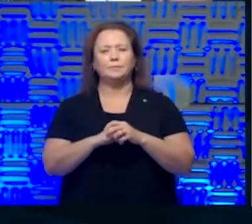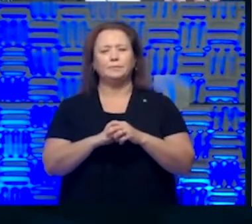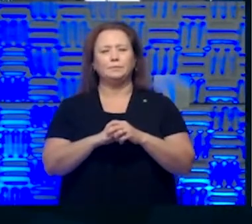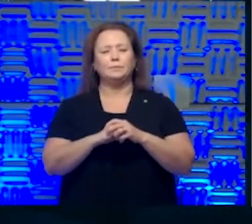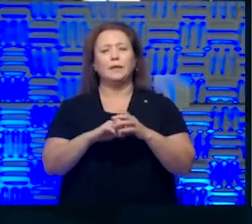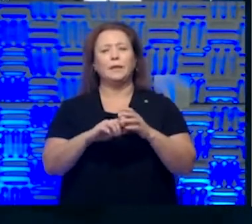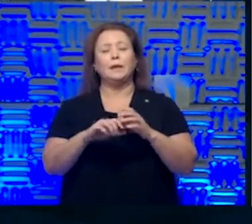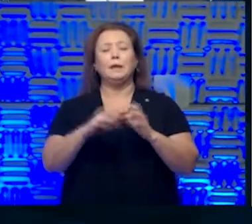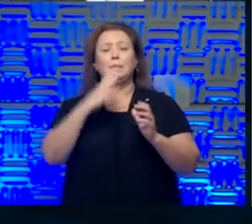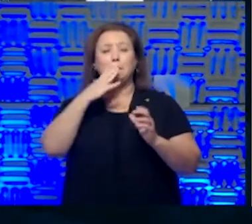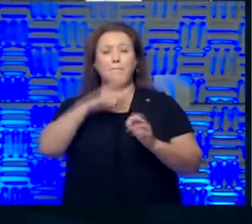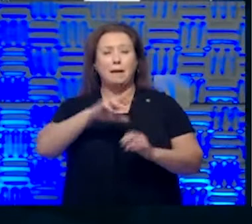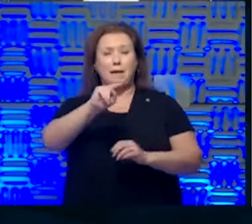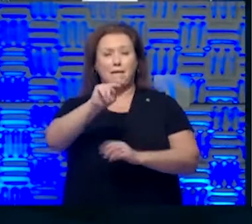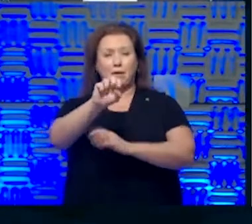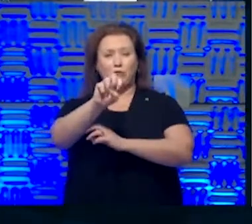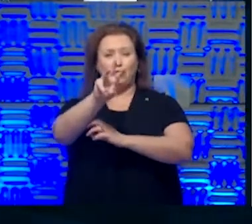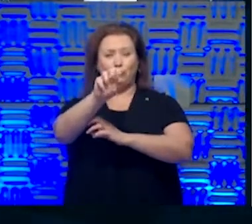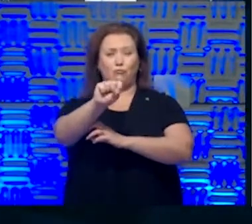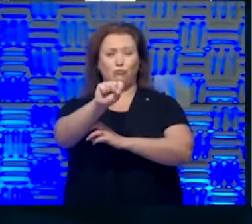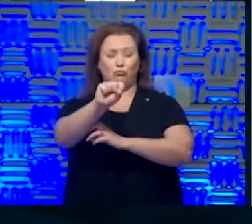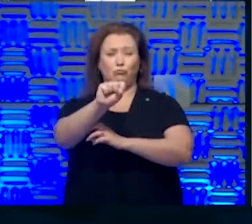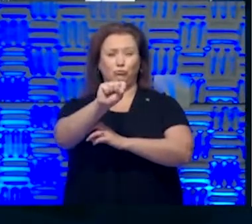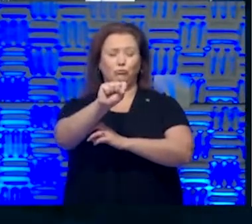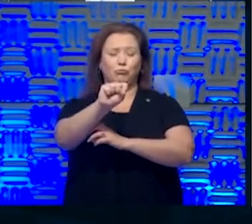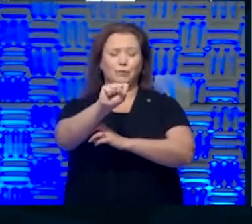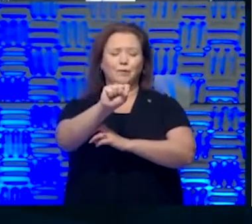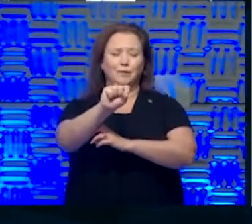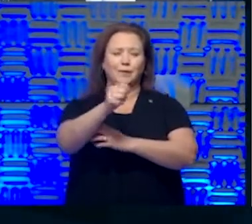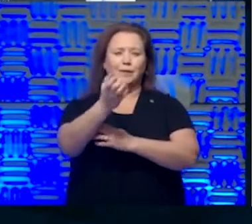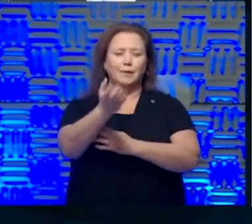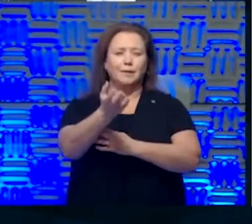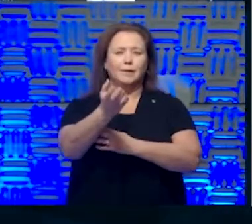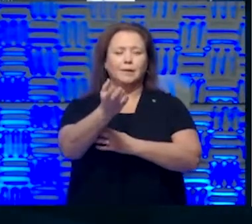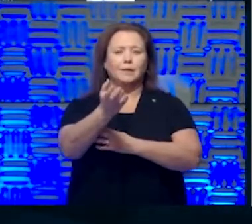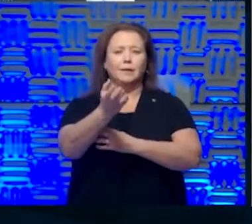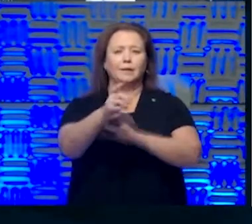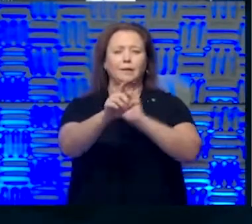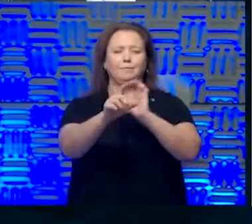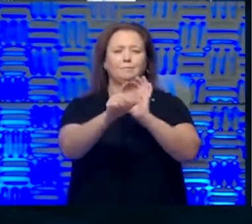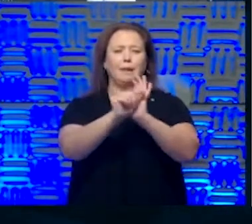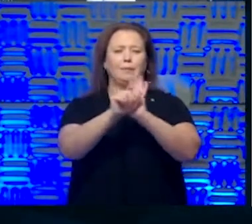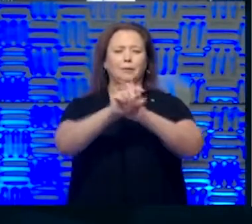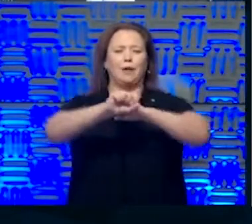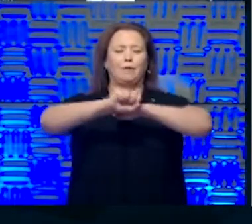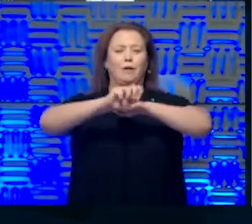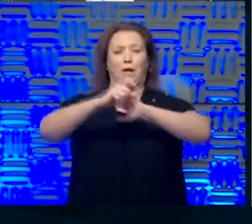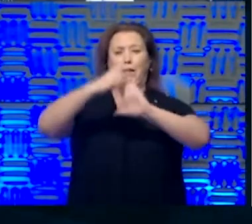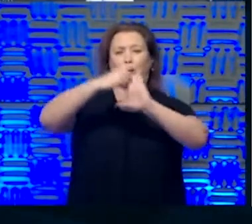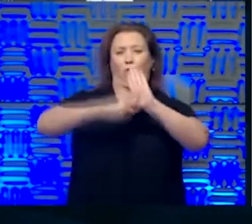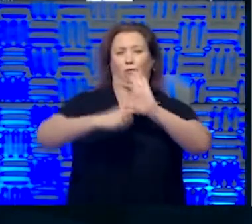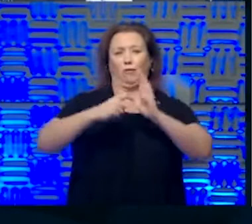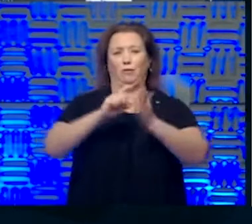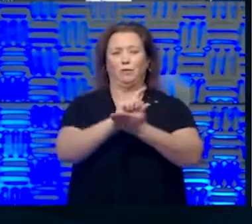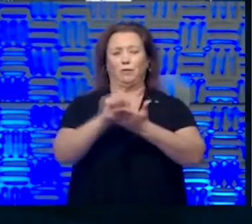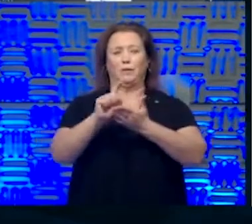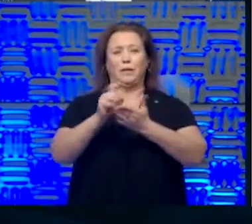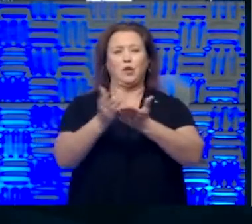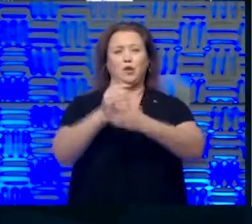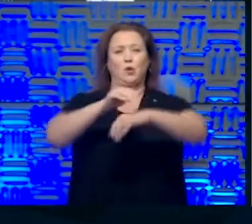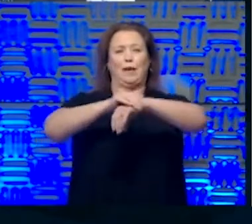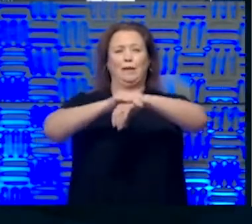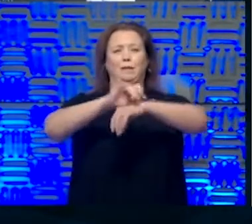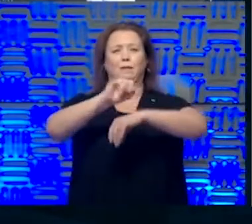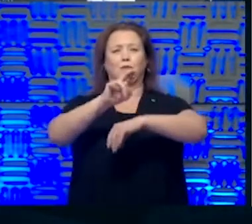But the bad news, right, are some of these issues that are being well publicized. This was an article that just came out this week in New England Journal showing